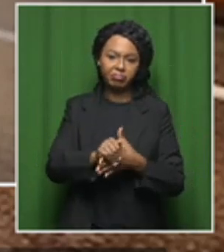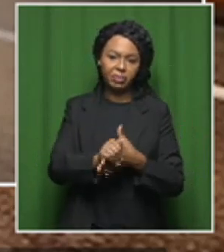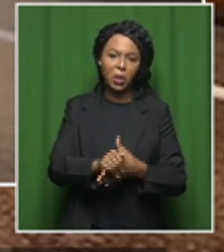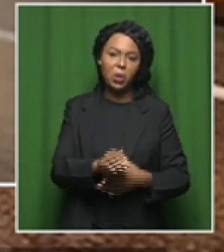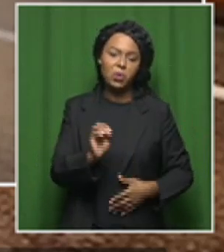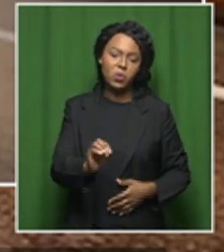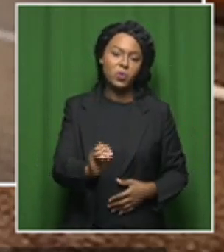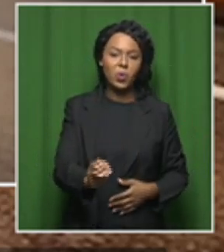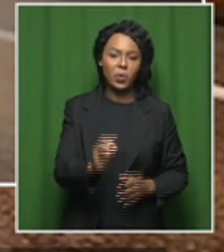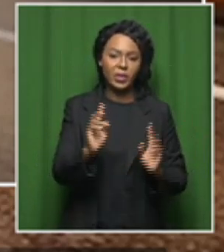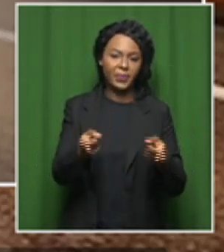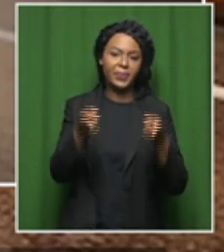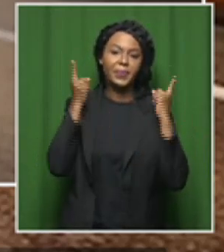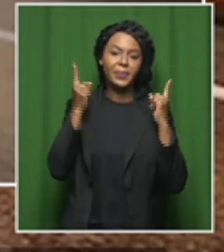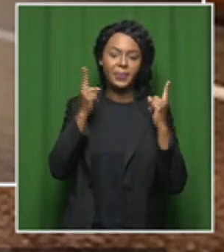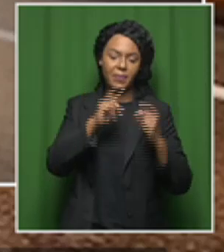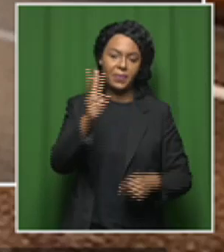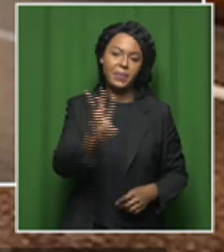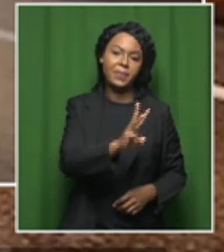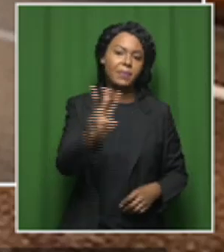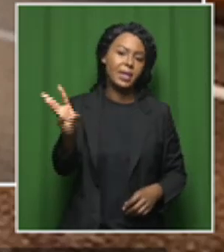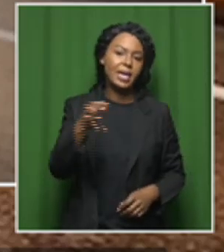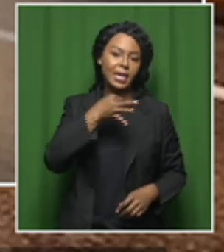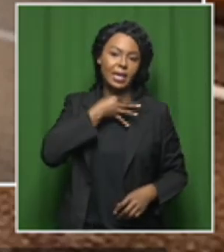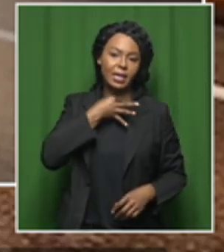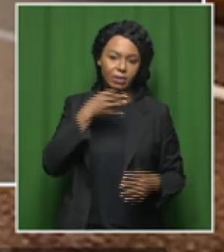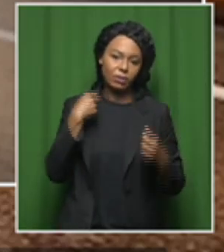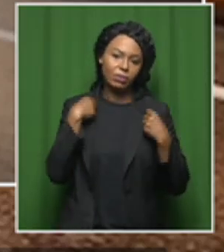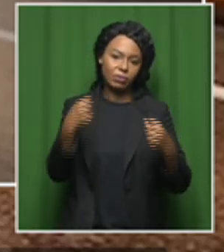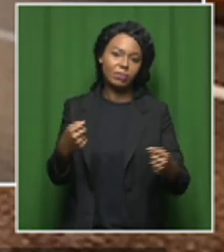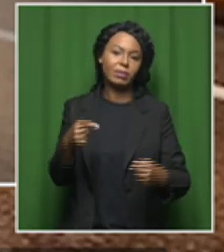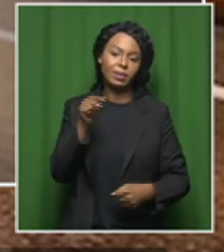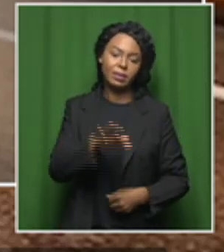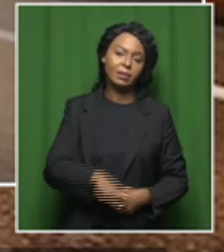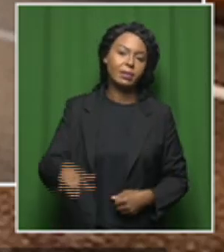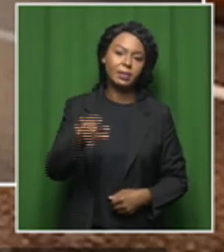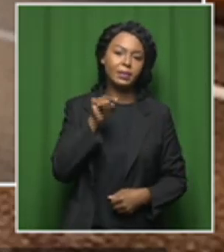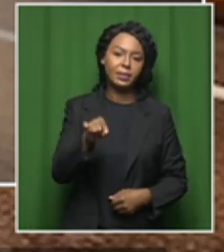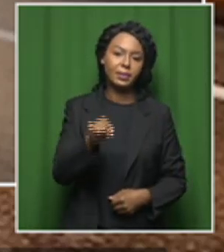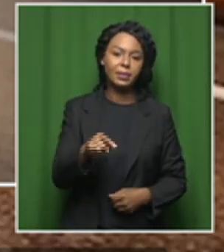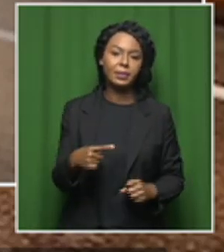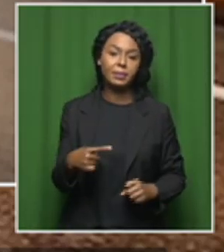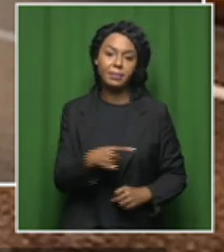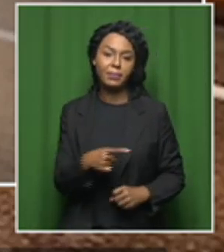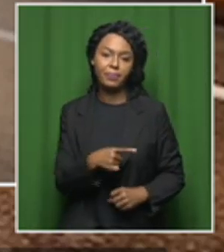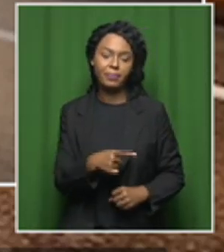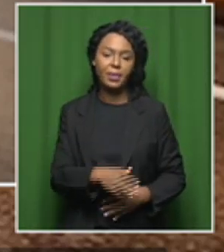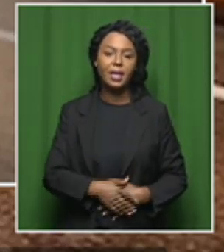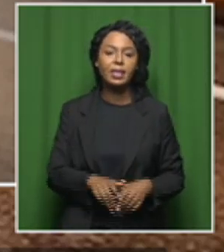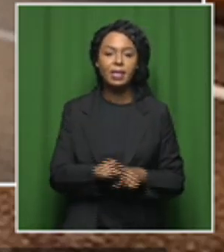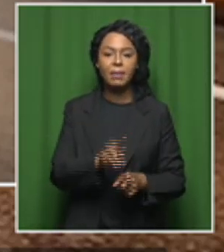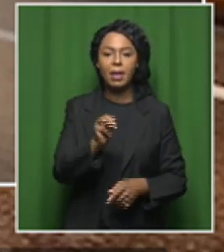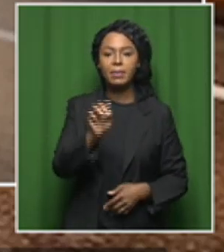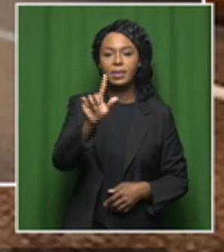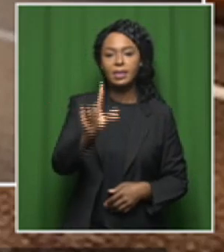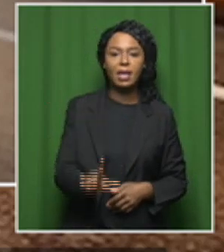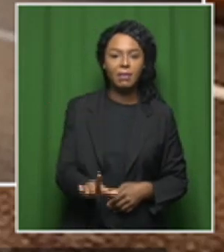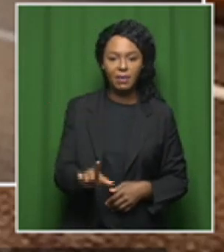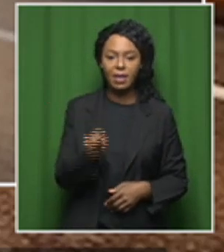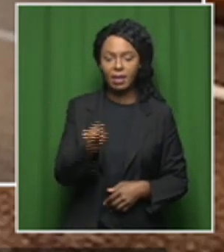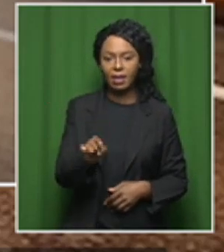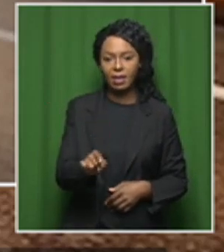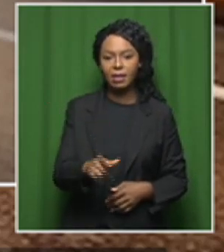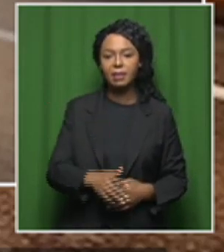some dangerous conditions, with particularly sort of muddy and flooding conditions. Also on the M7, there's a bit of a landslide event going